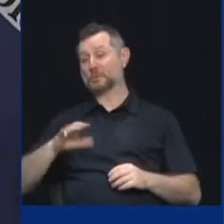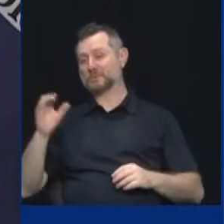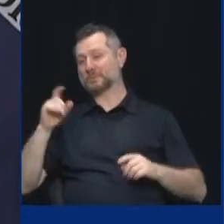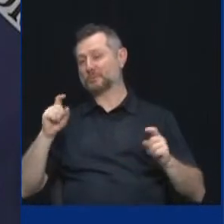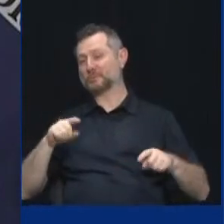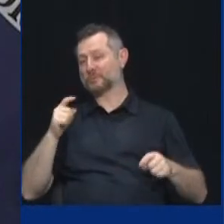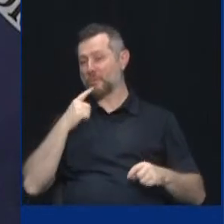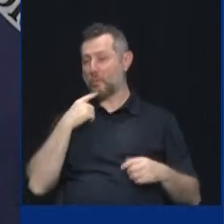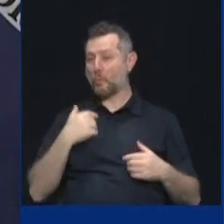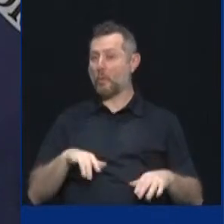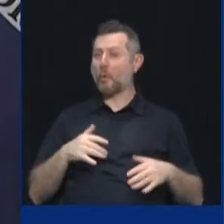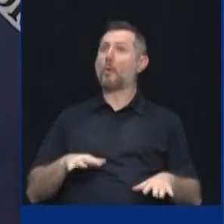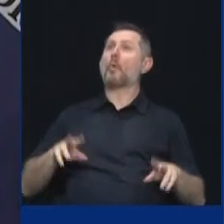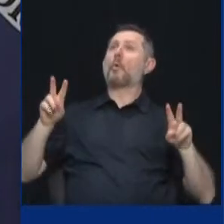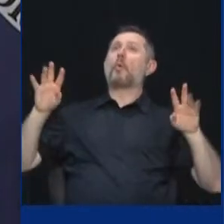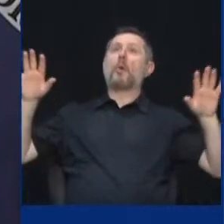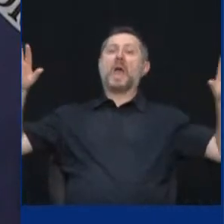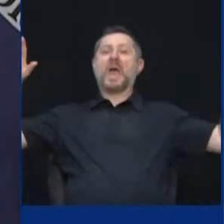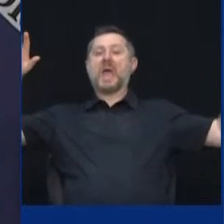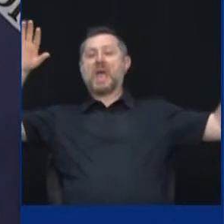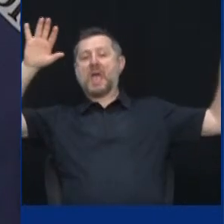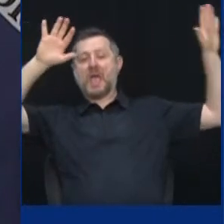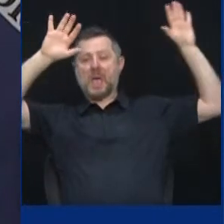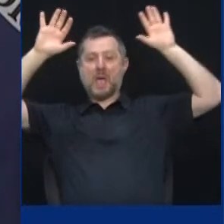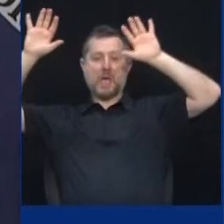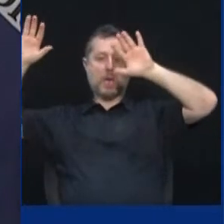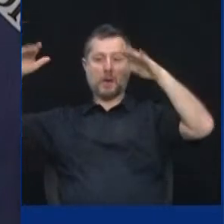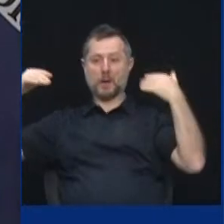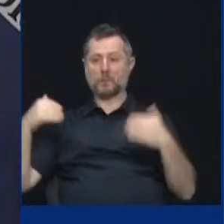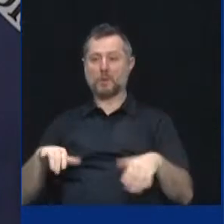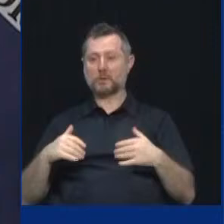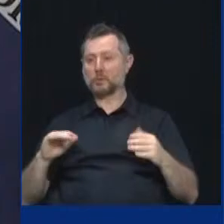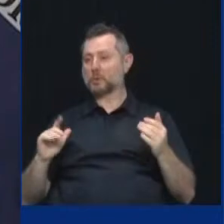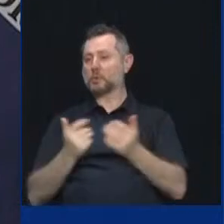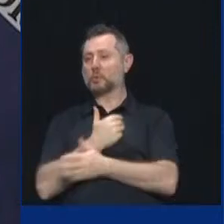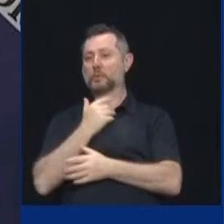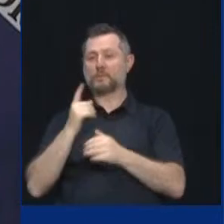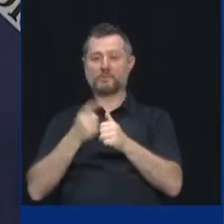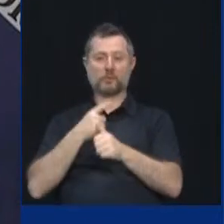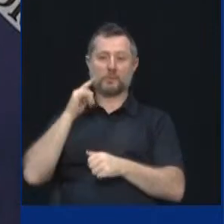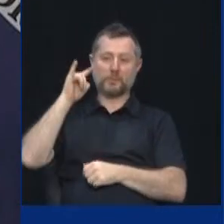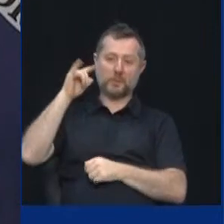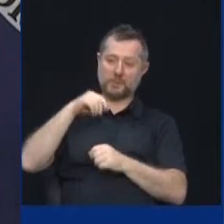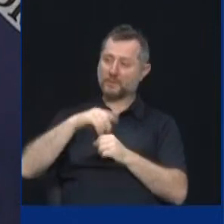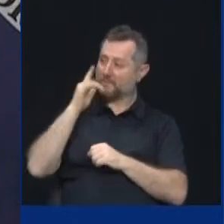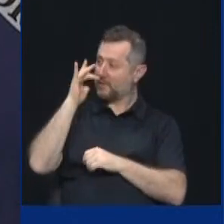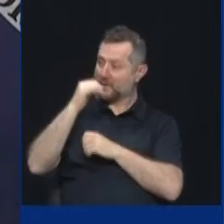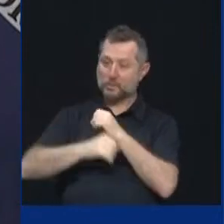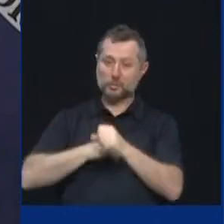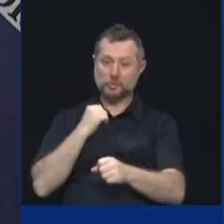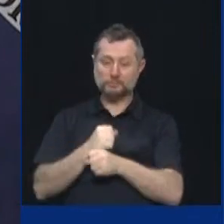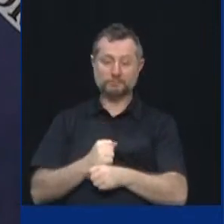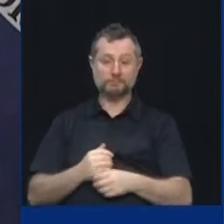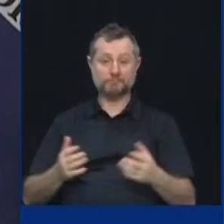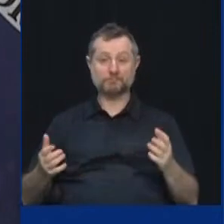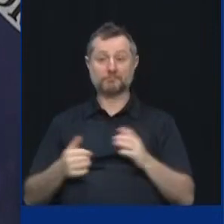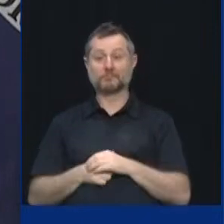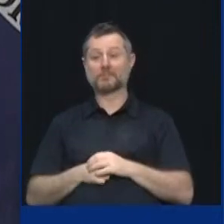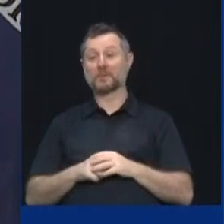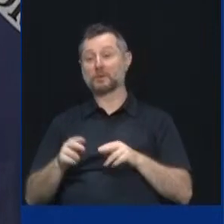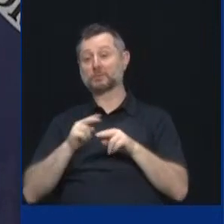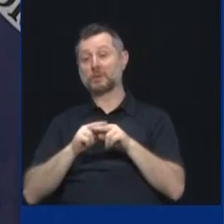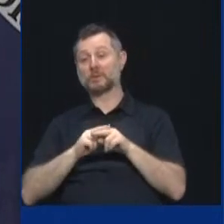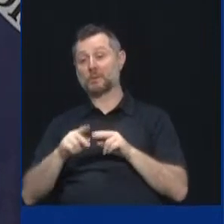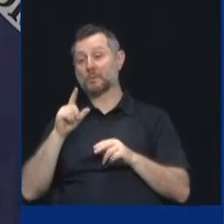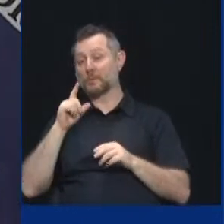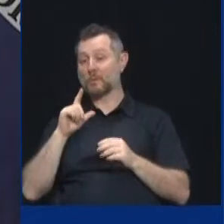wow, can you believe this? We're going to have the first new airport in 25 years at LaGuardia, and then JFK, and then a train from LaGuardia